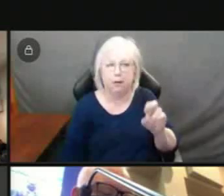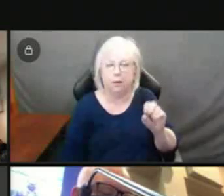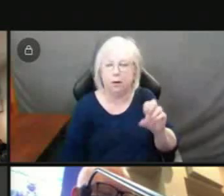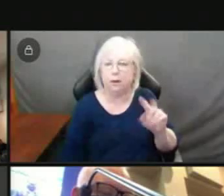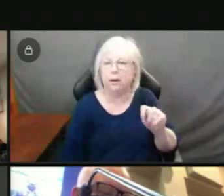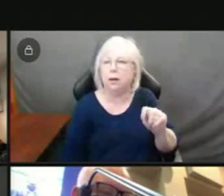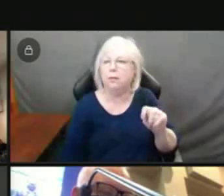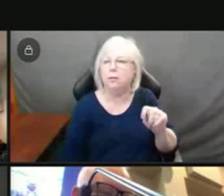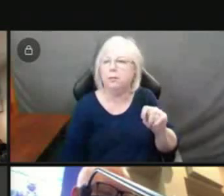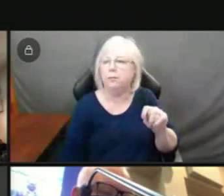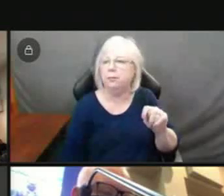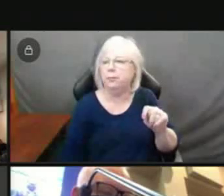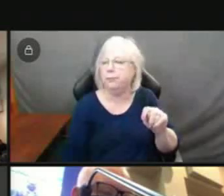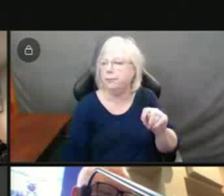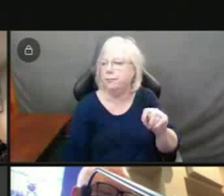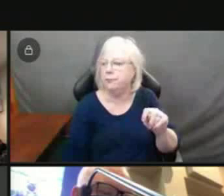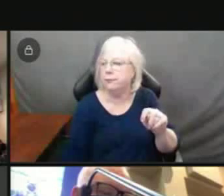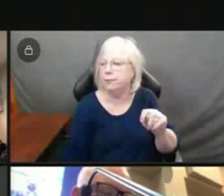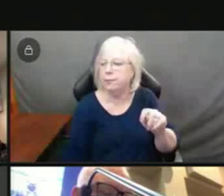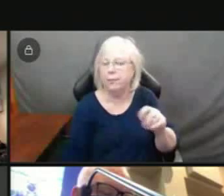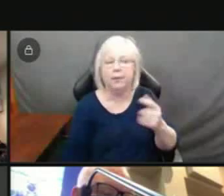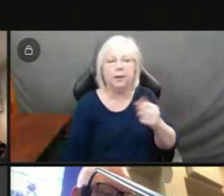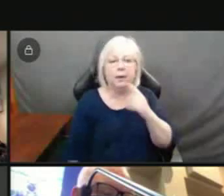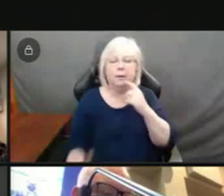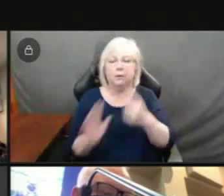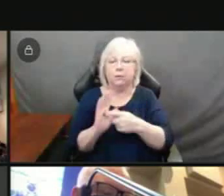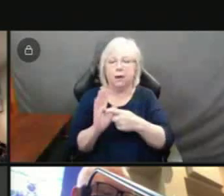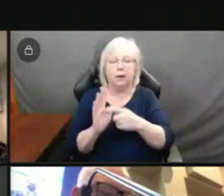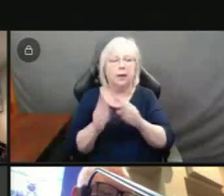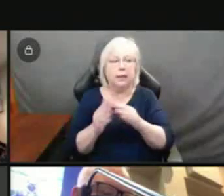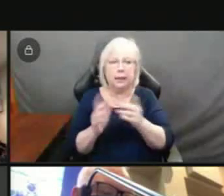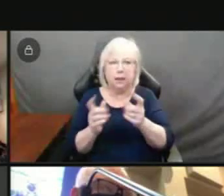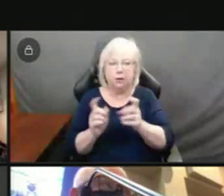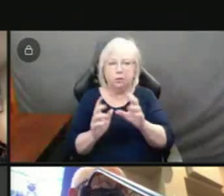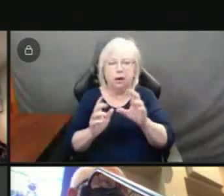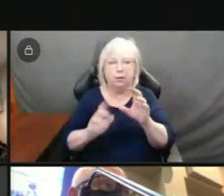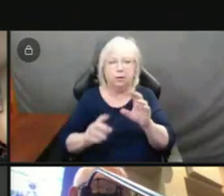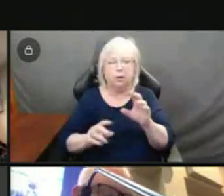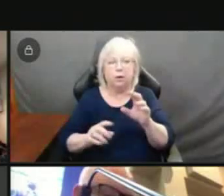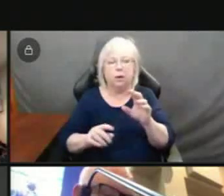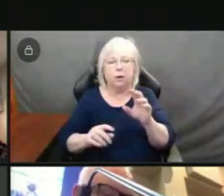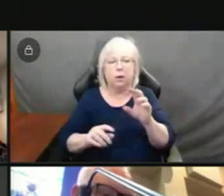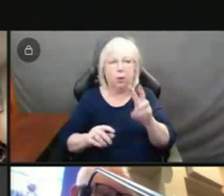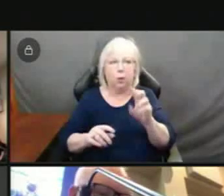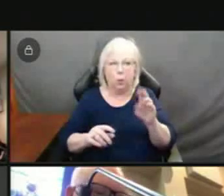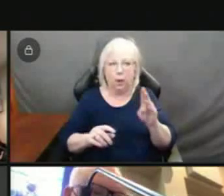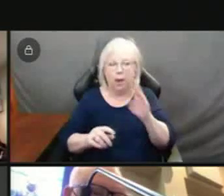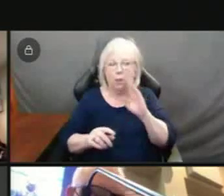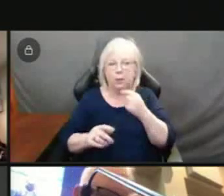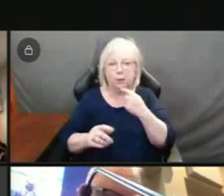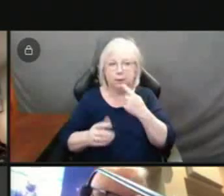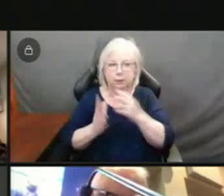Let me now take this time to recognize City Director Kathy Webb, who will give our invocation.